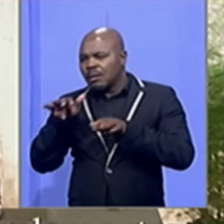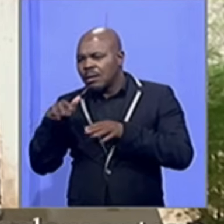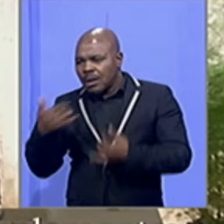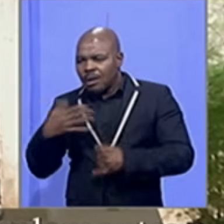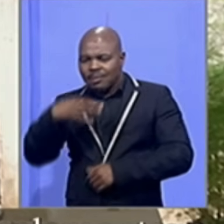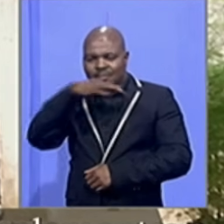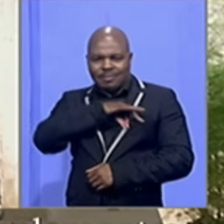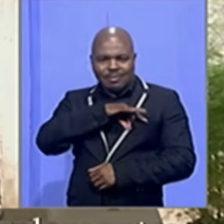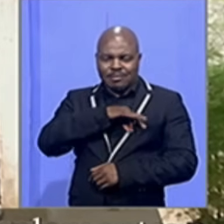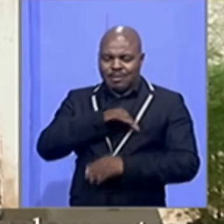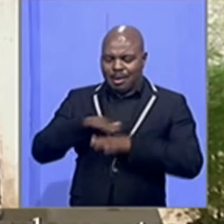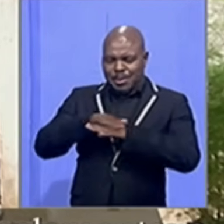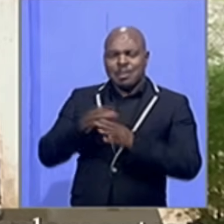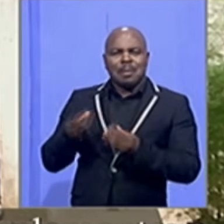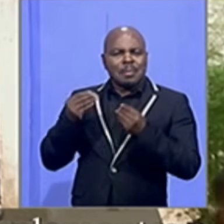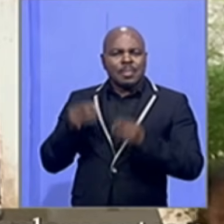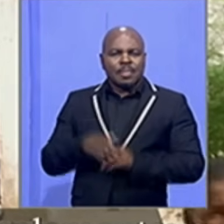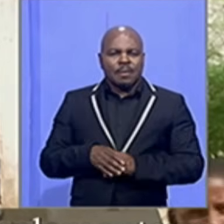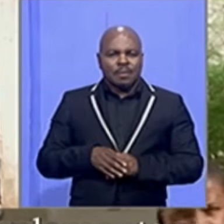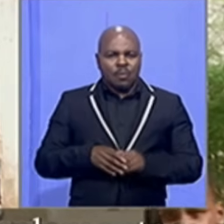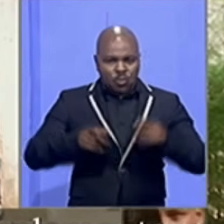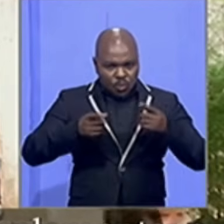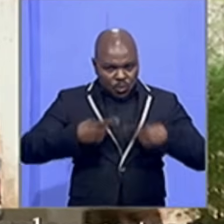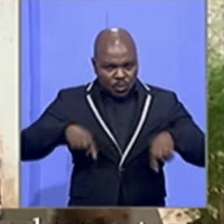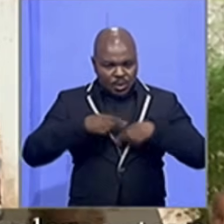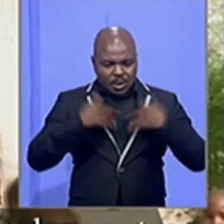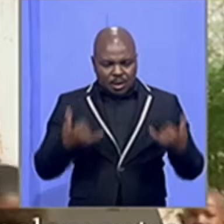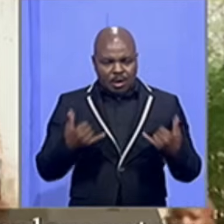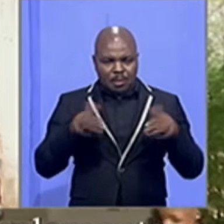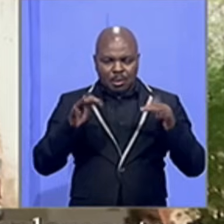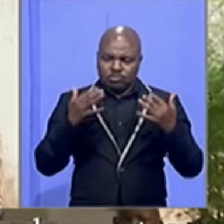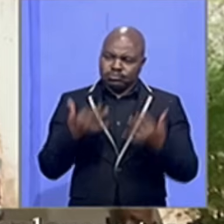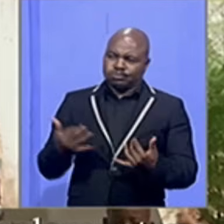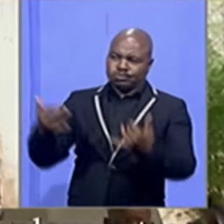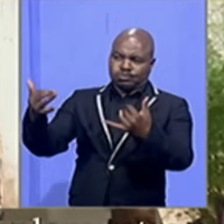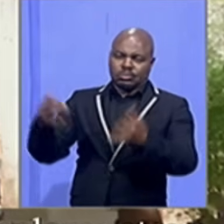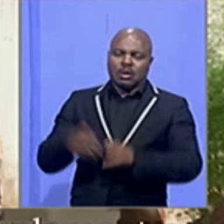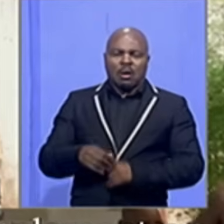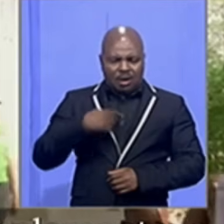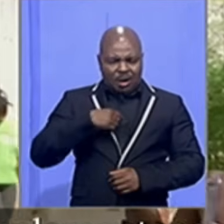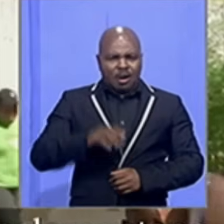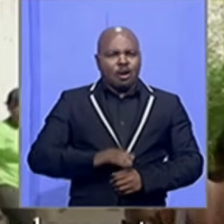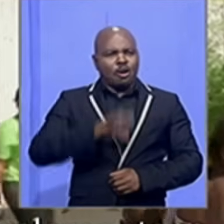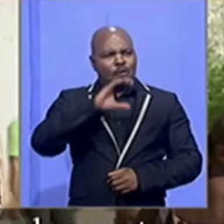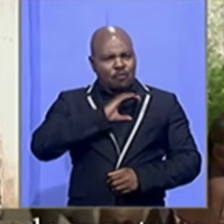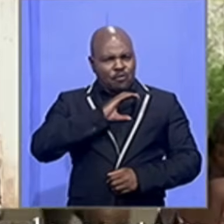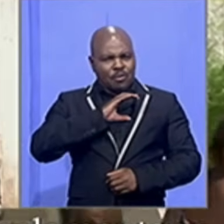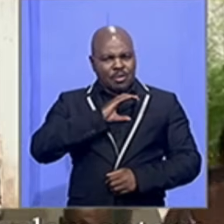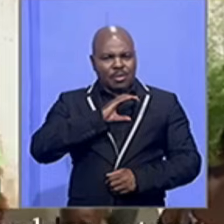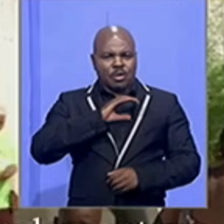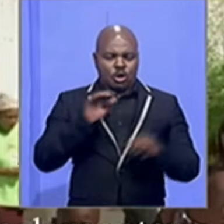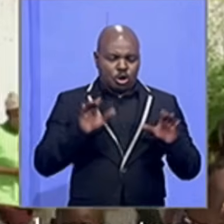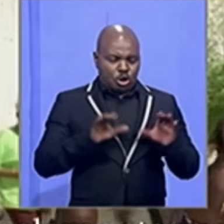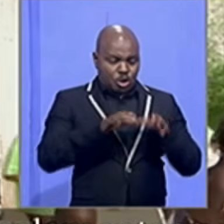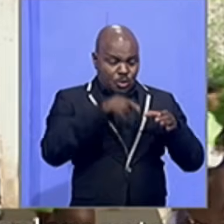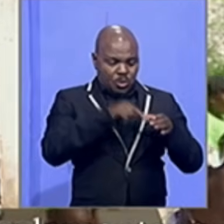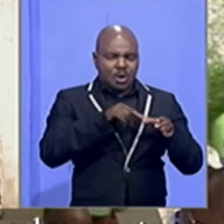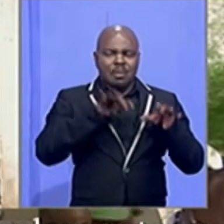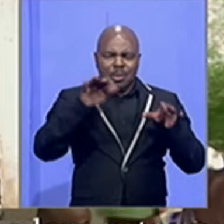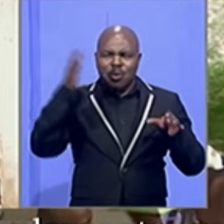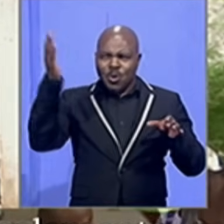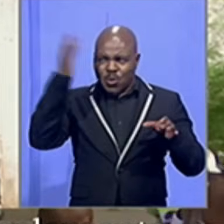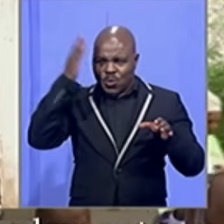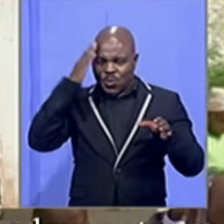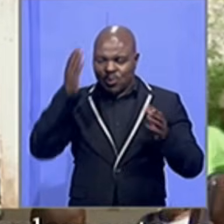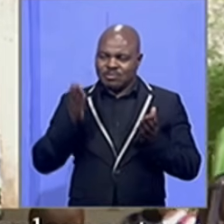minimum wage in the country. So we're standing in front of these people with the confidence of a party that has a track record in